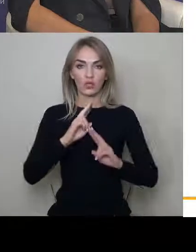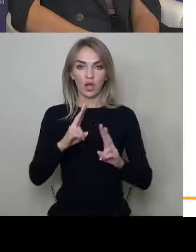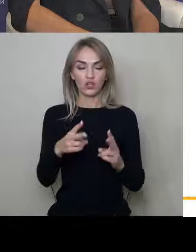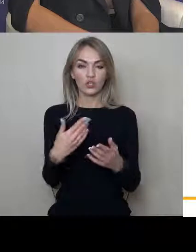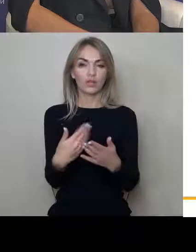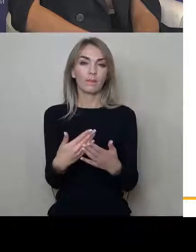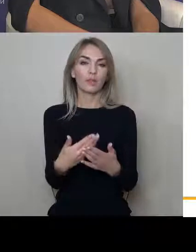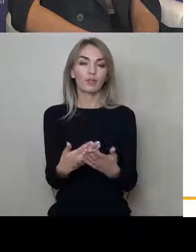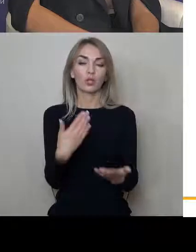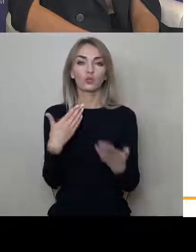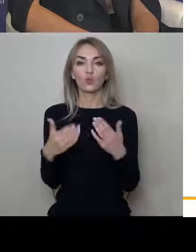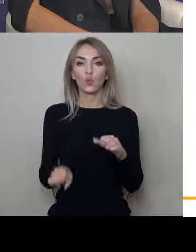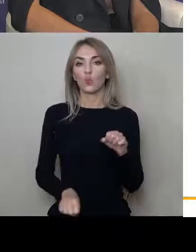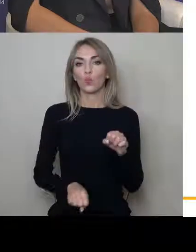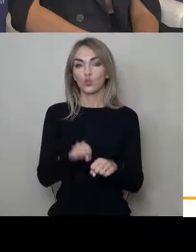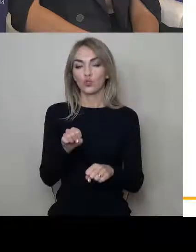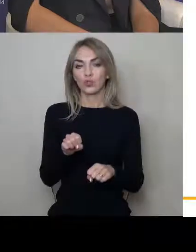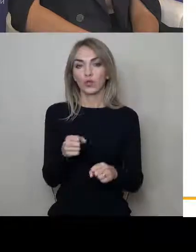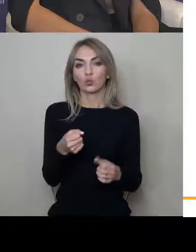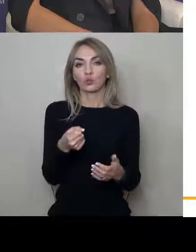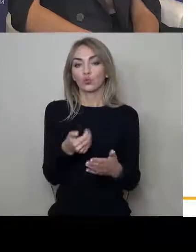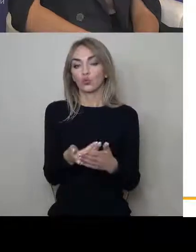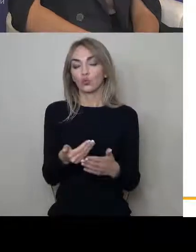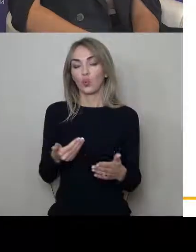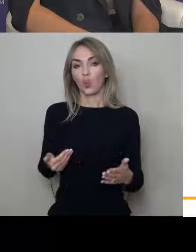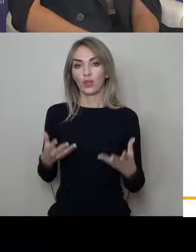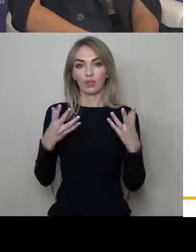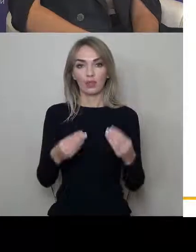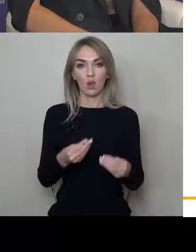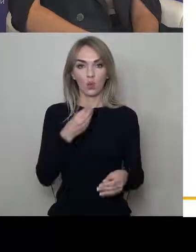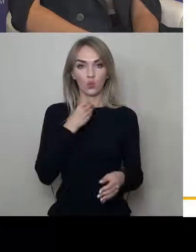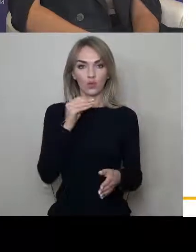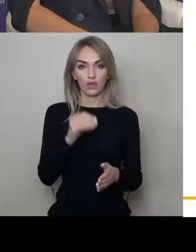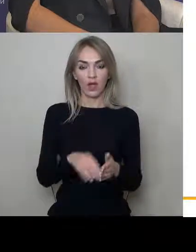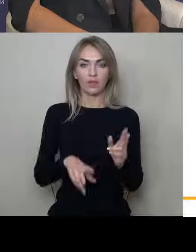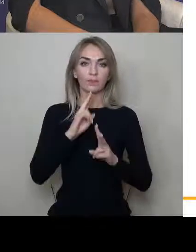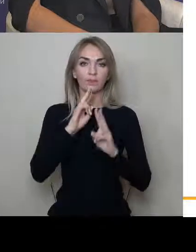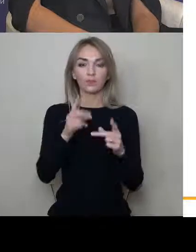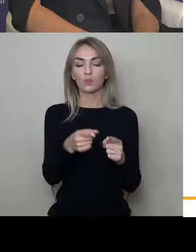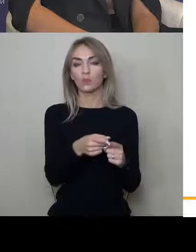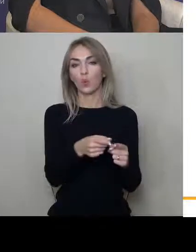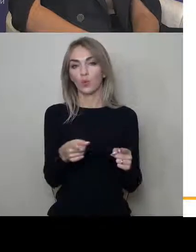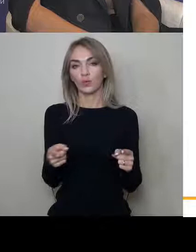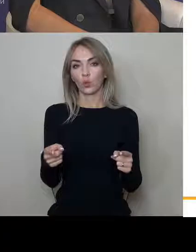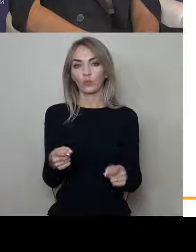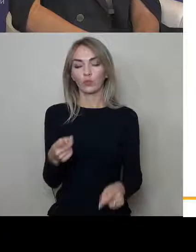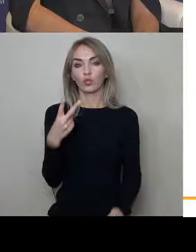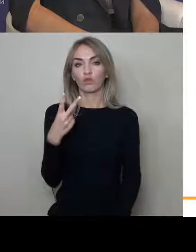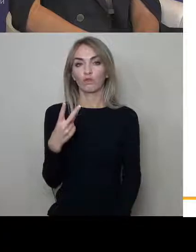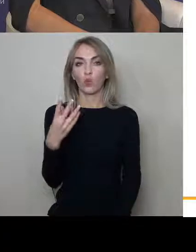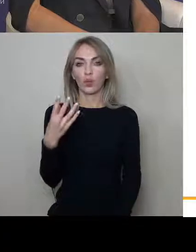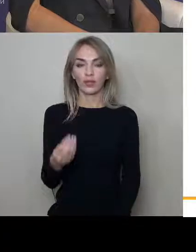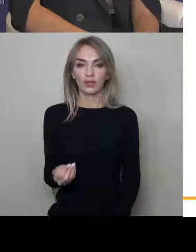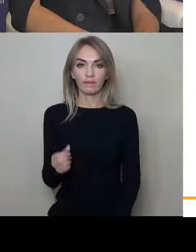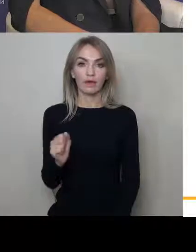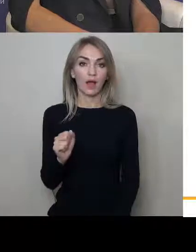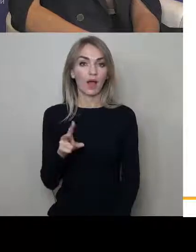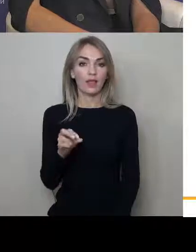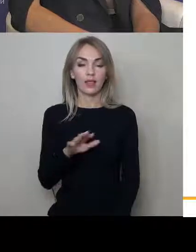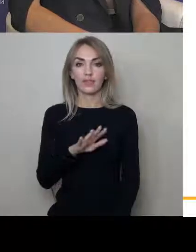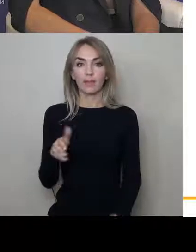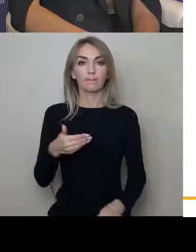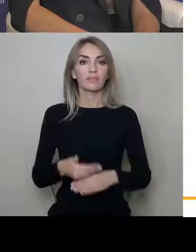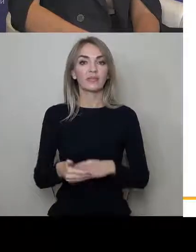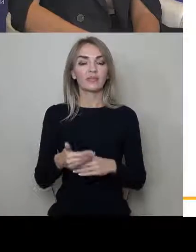special time frame of a contest in the actions that happened prior to the day of violation. You